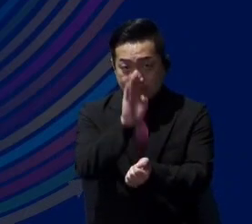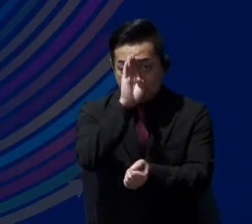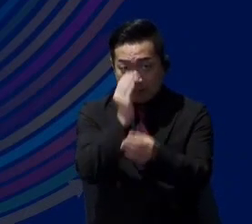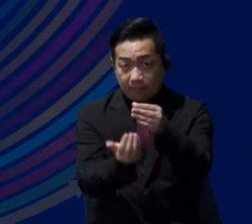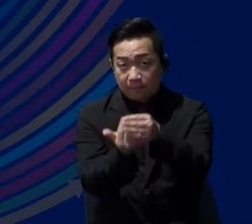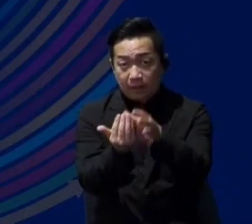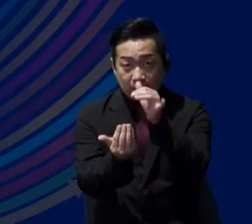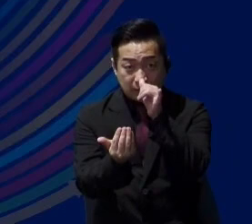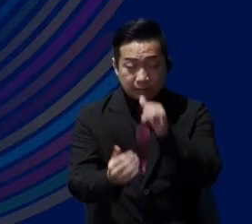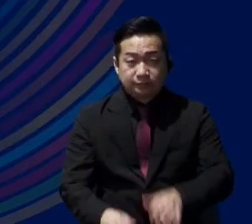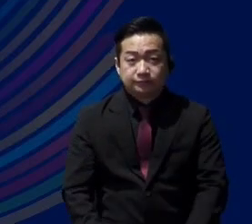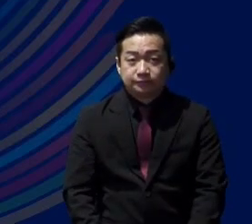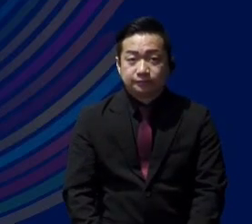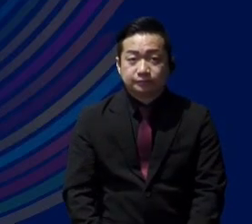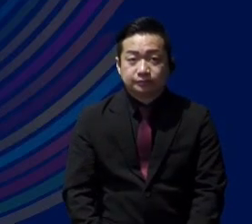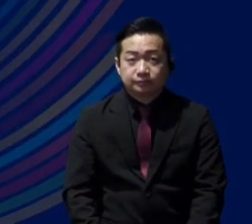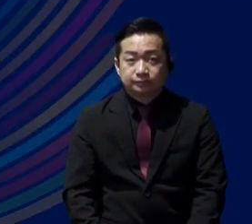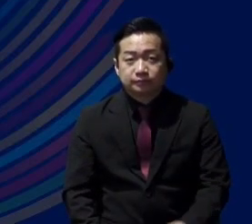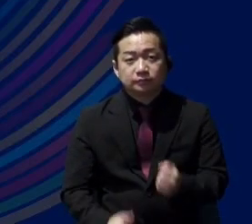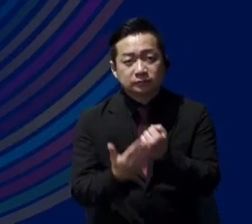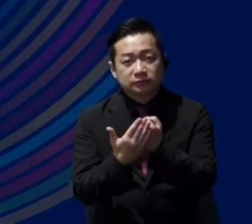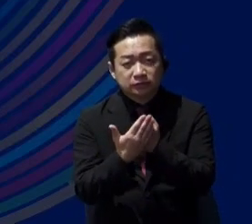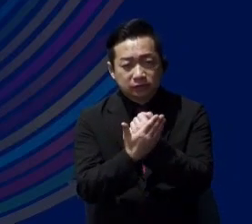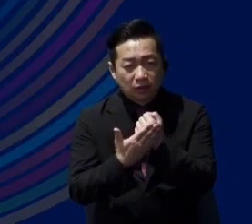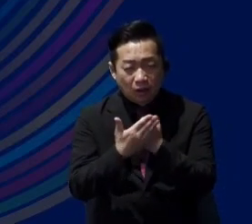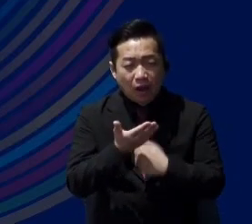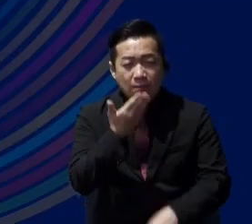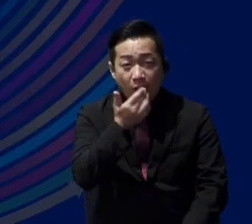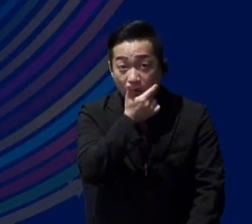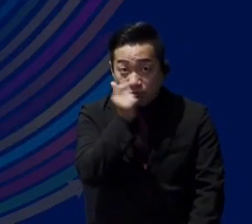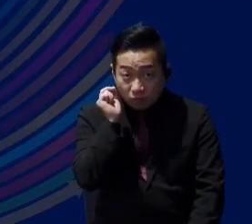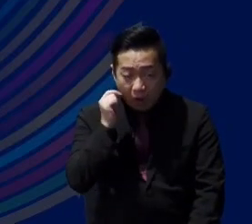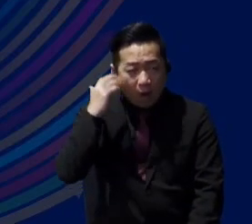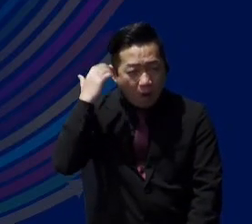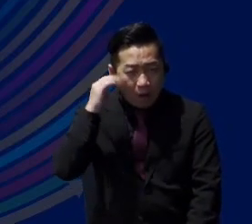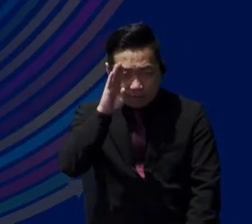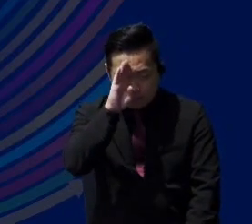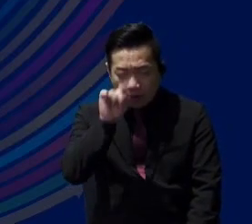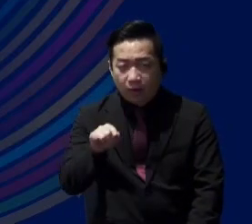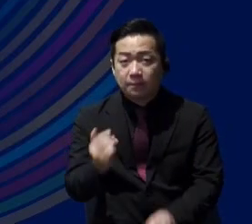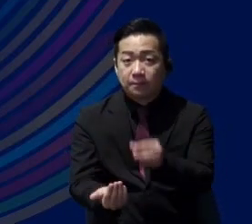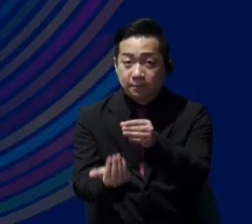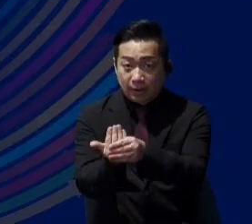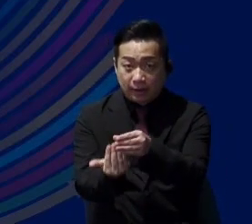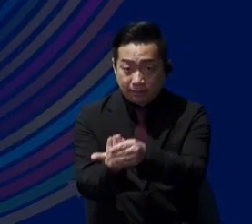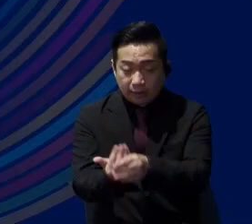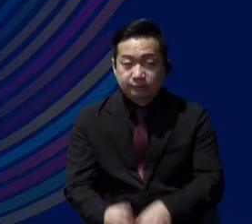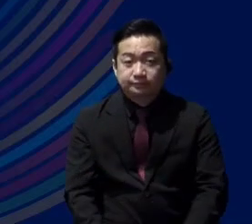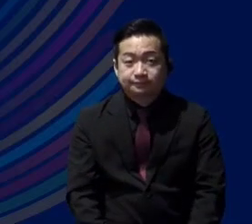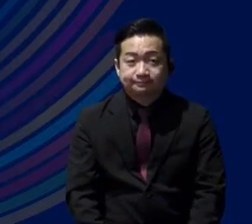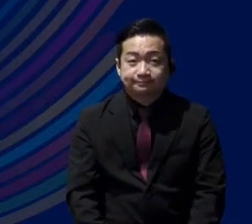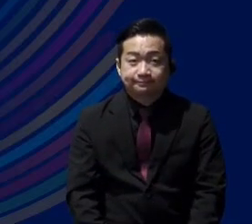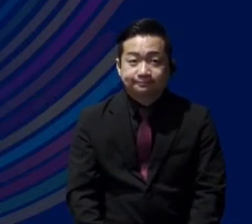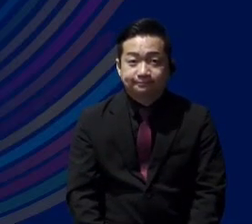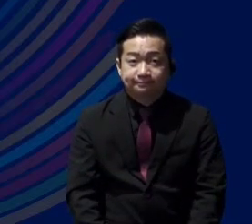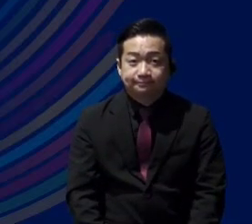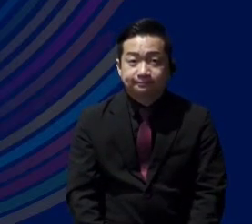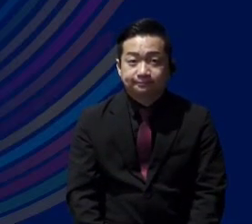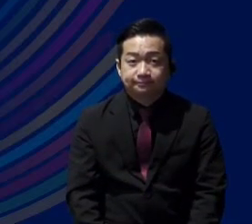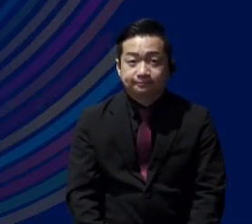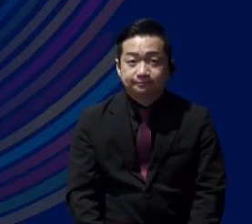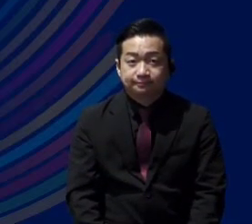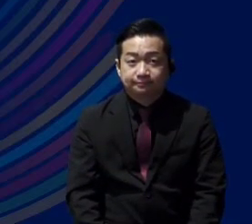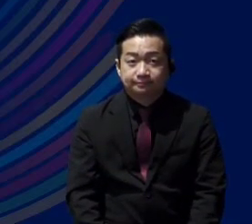on all this is mental health. I think we don't talk enough about the stresses to mental health, particularly from climate